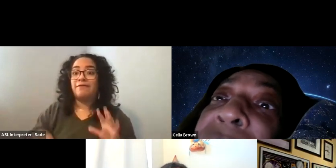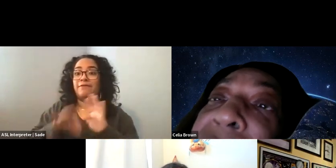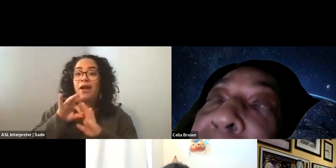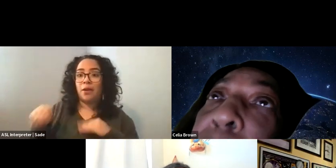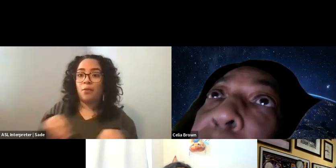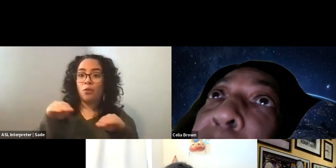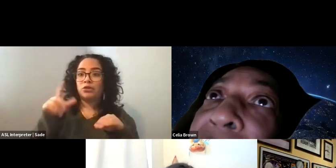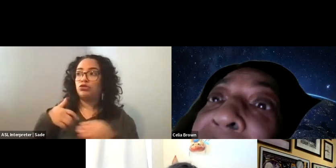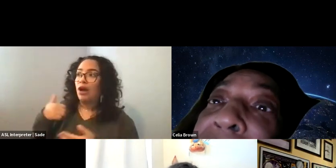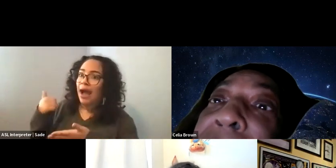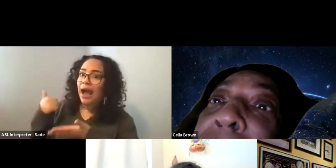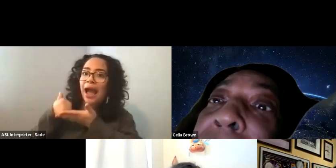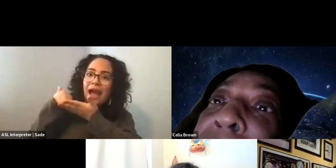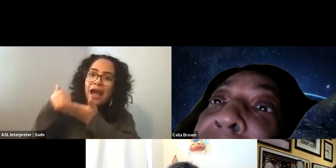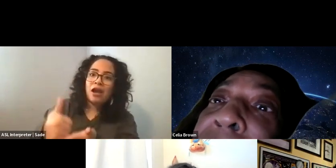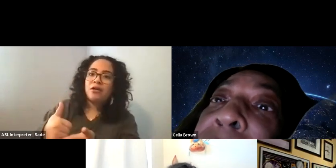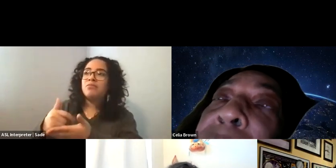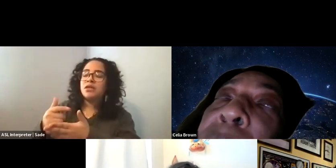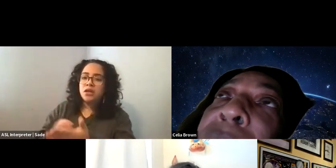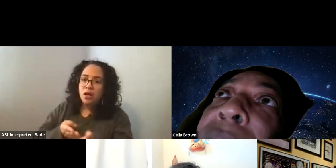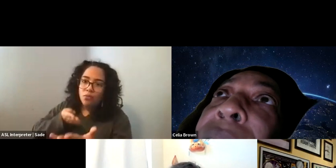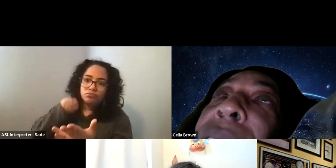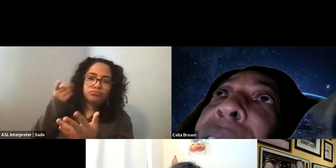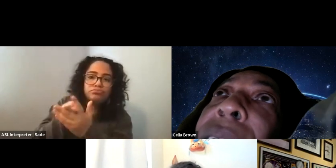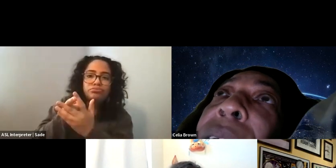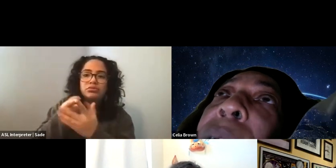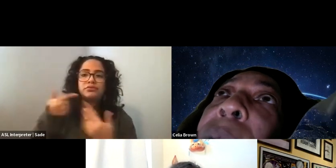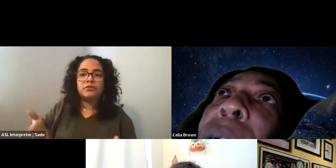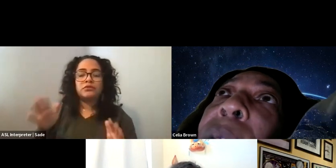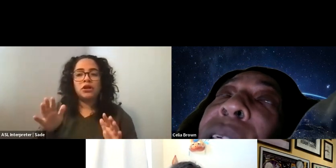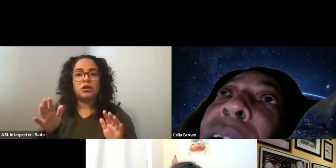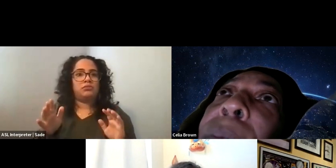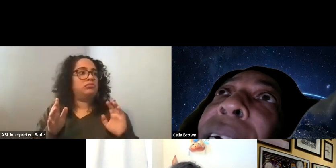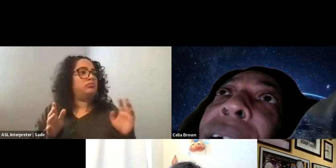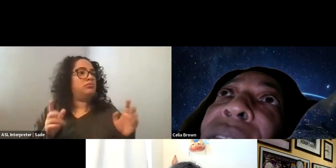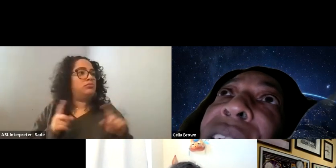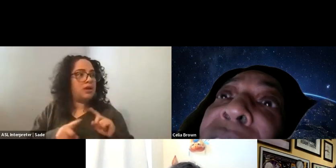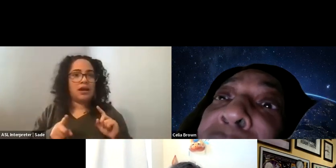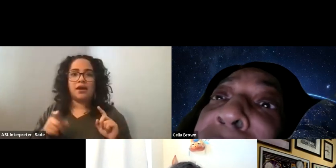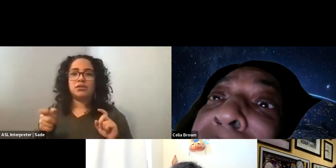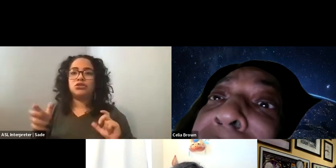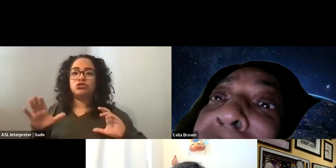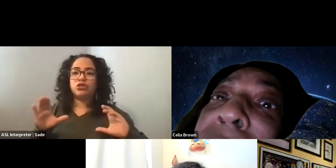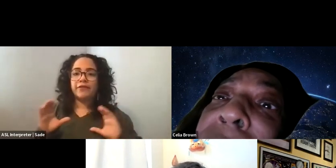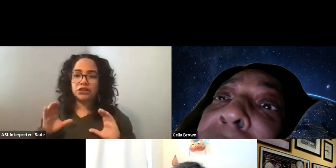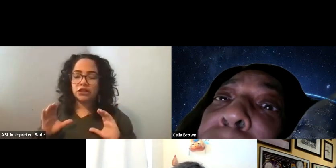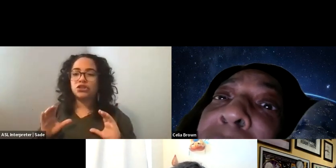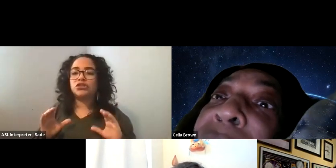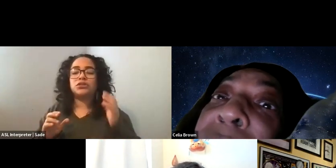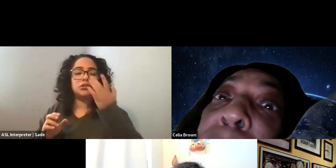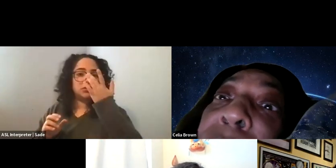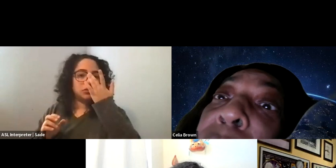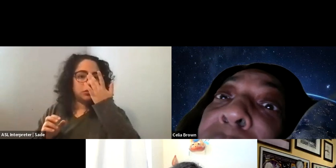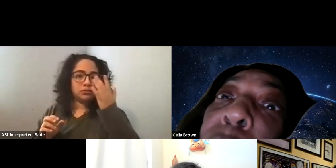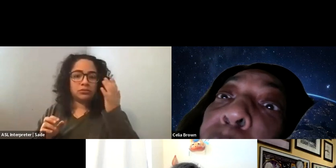me get through that. And it was, you know, it was done by conversations, by